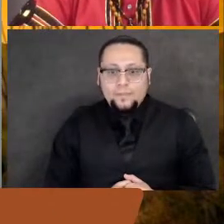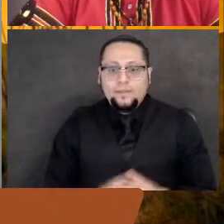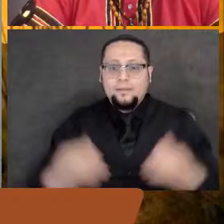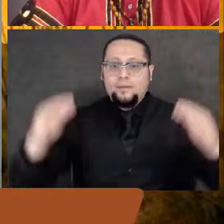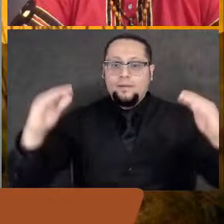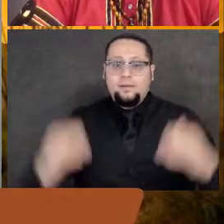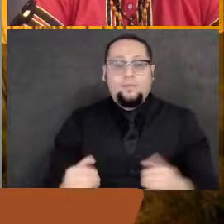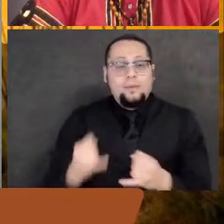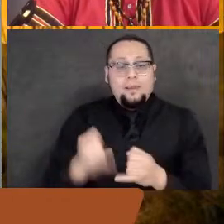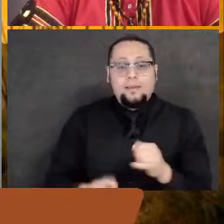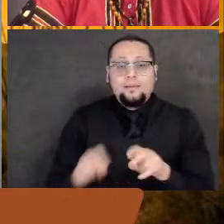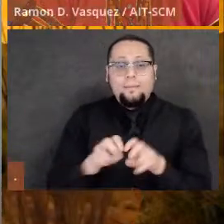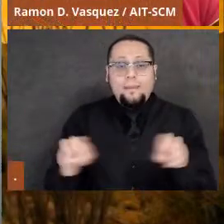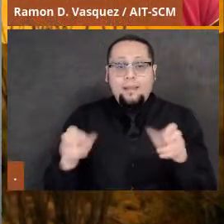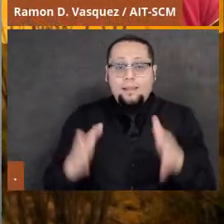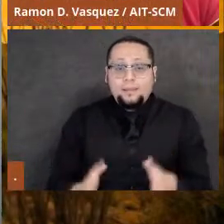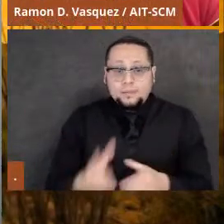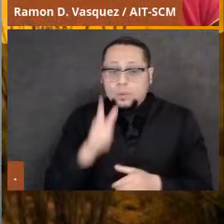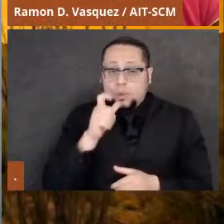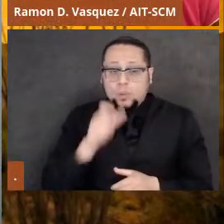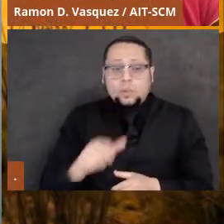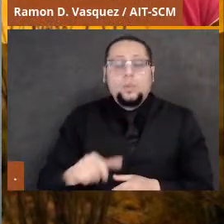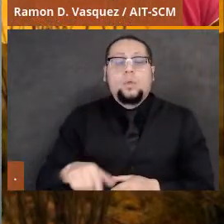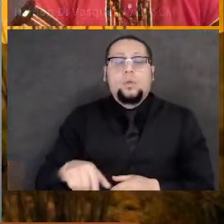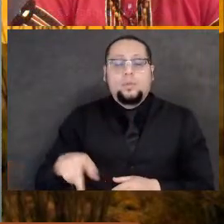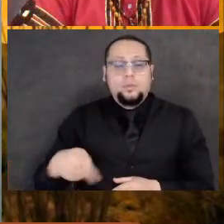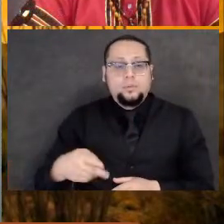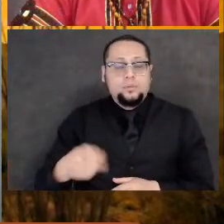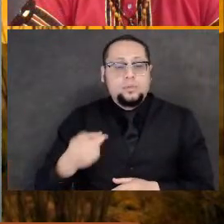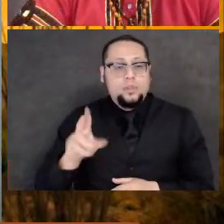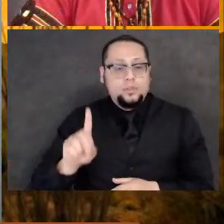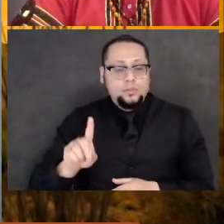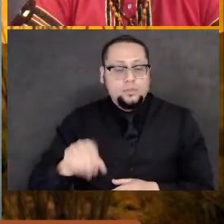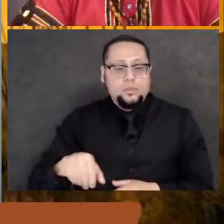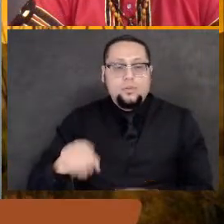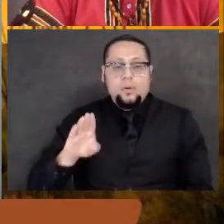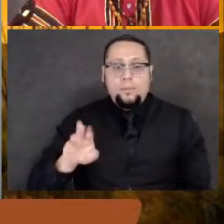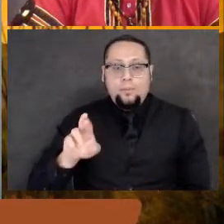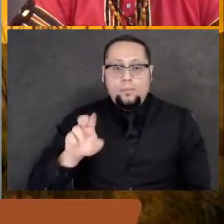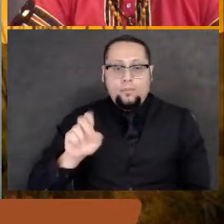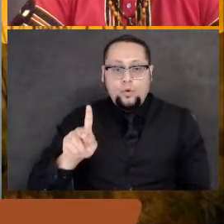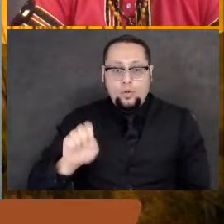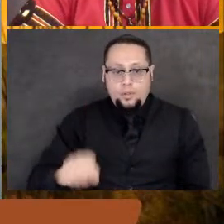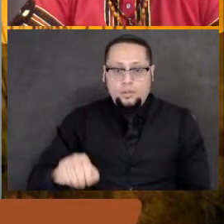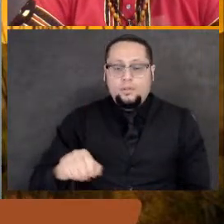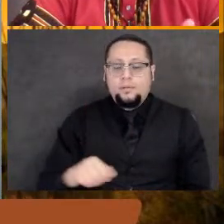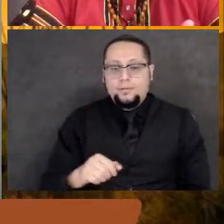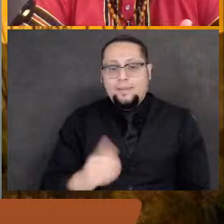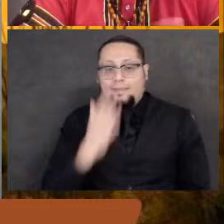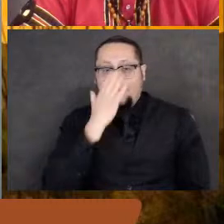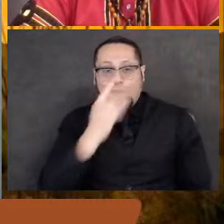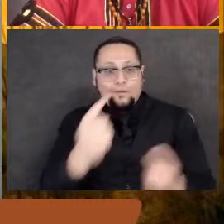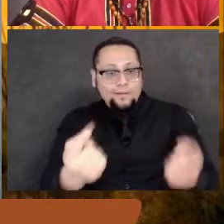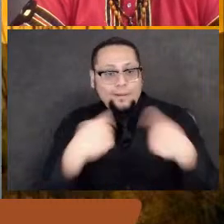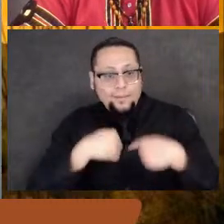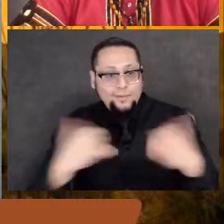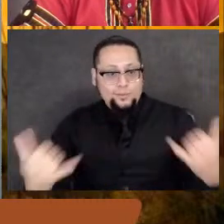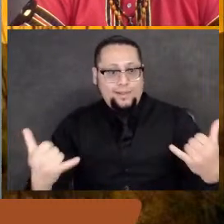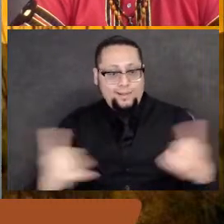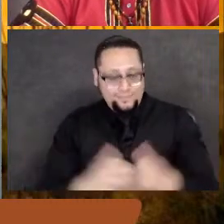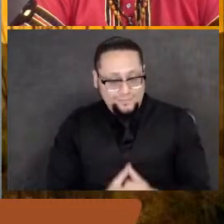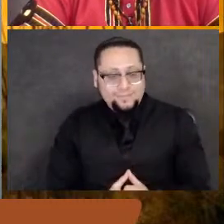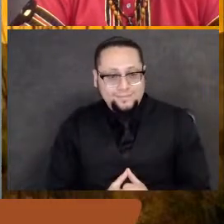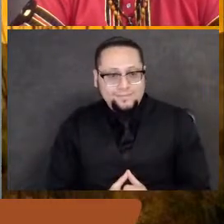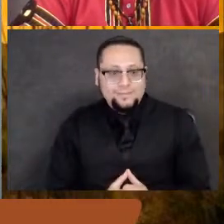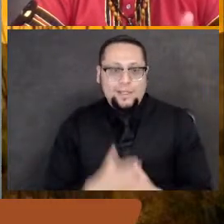One of our last panelists we have with us today is also Dr. Brooke. Thank you so much for being here, Dr. Brooke.